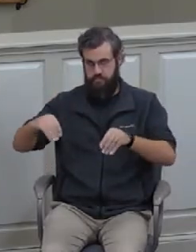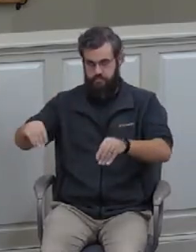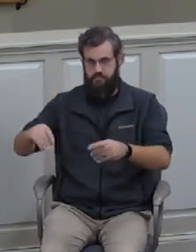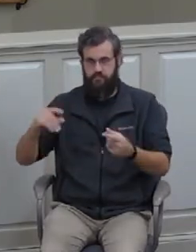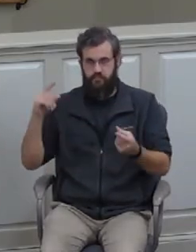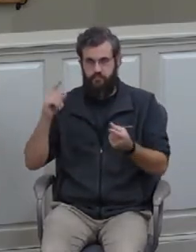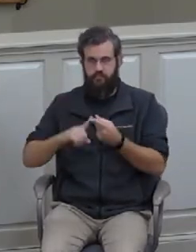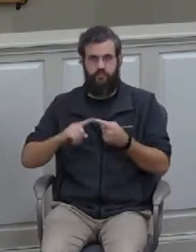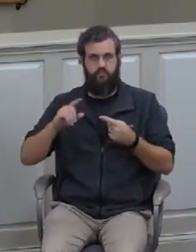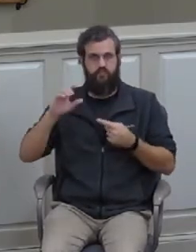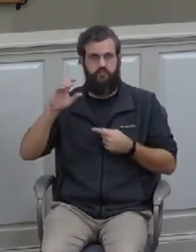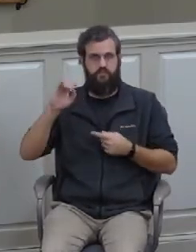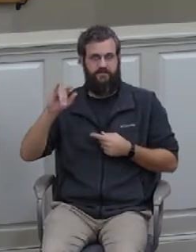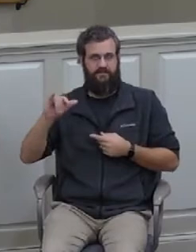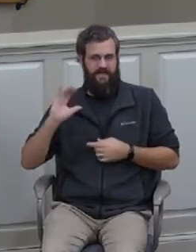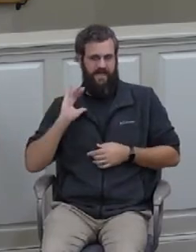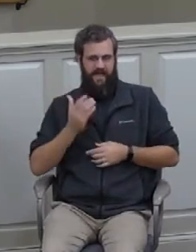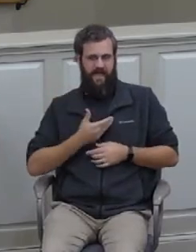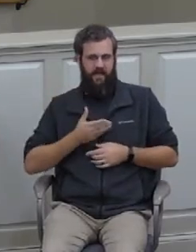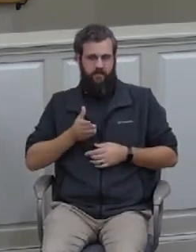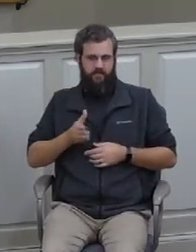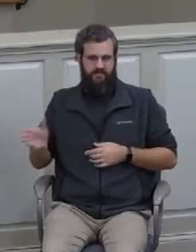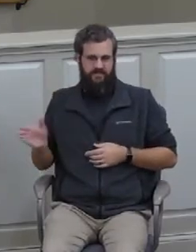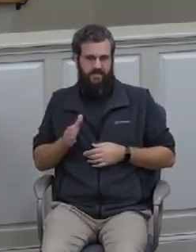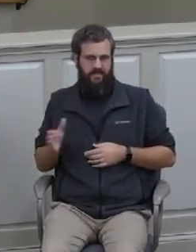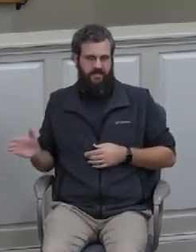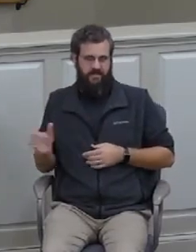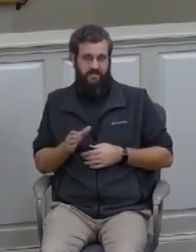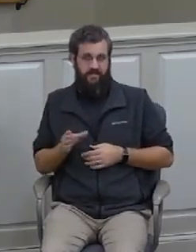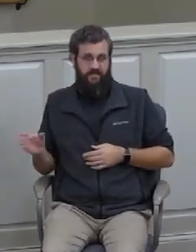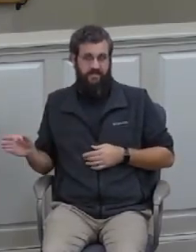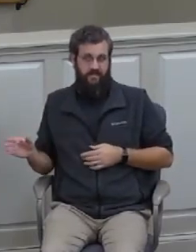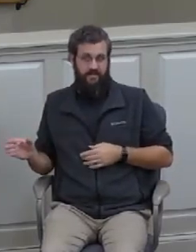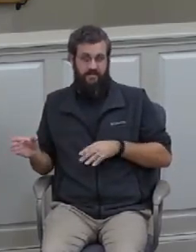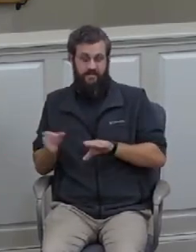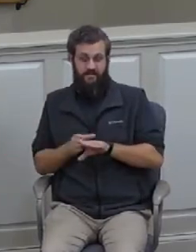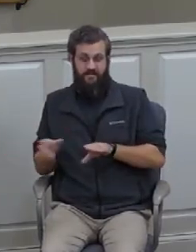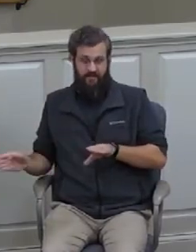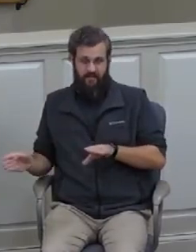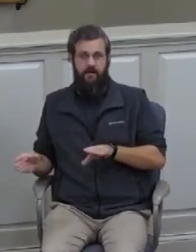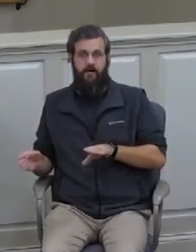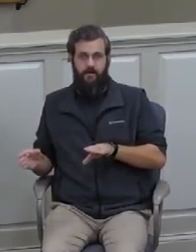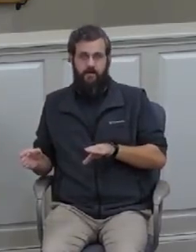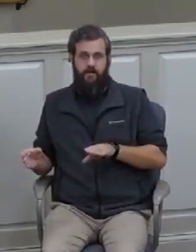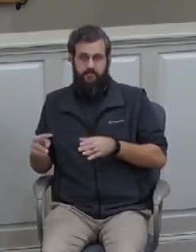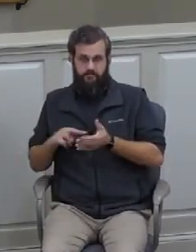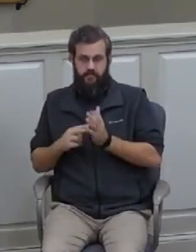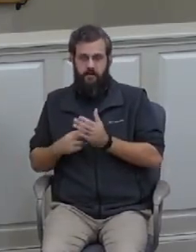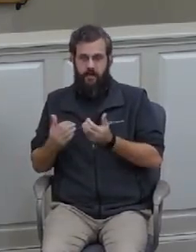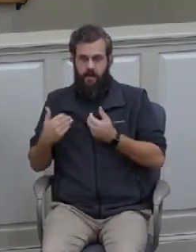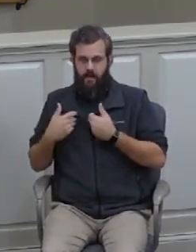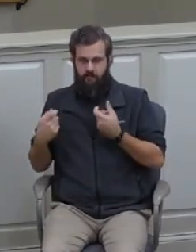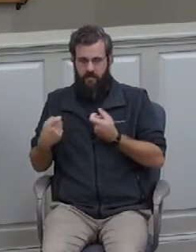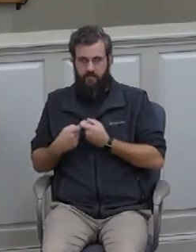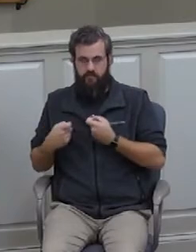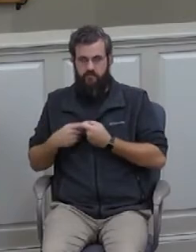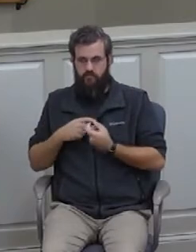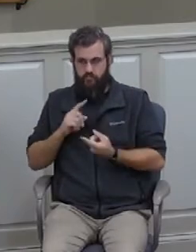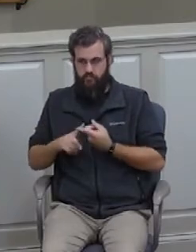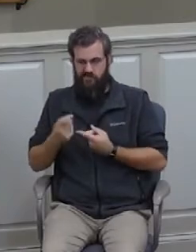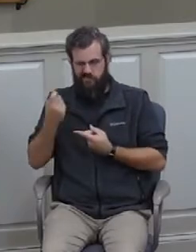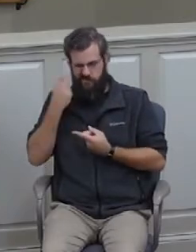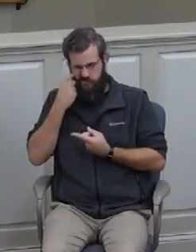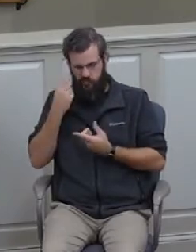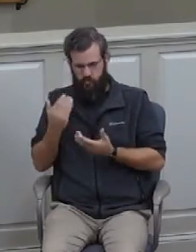the city's side of the road that would, in effect, electrify the recently acquired property